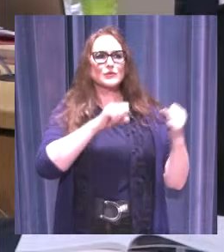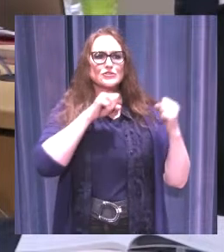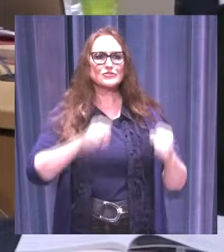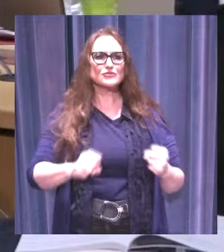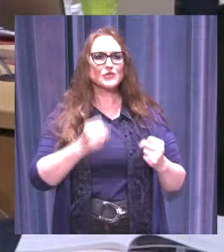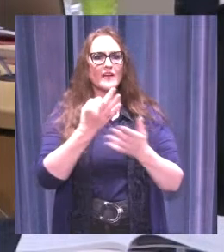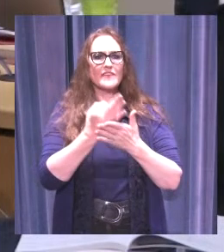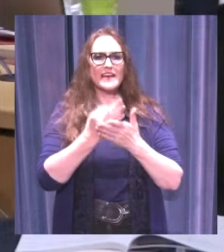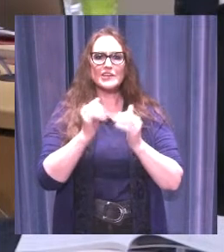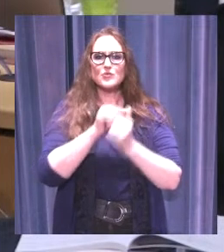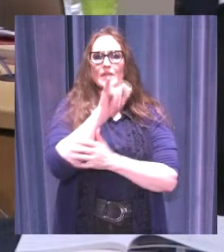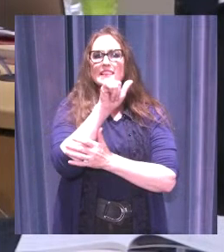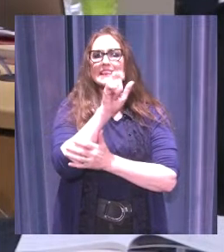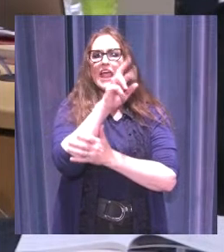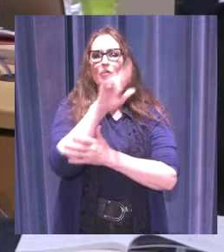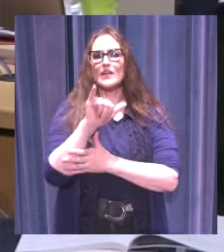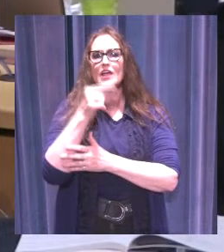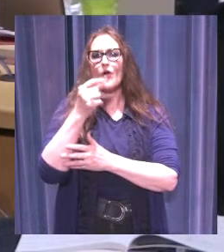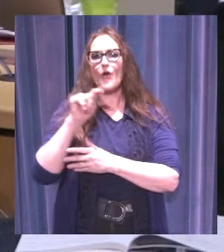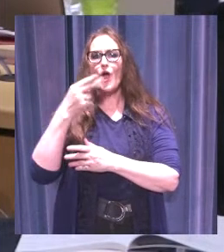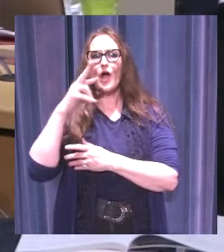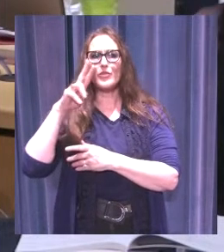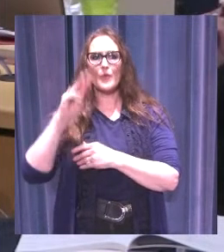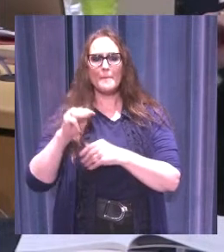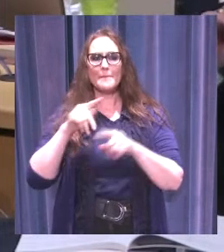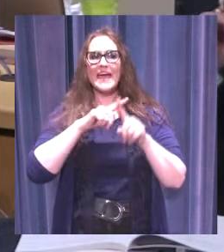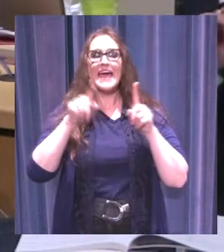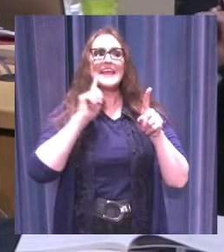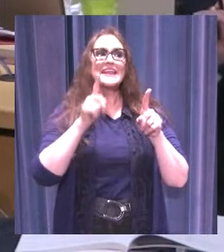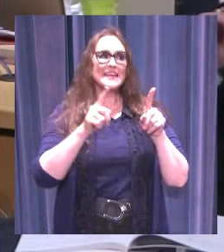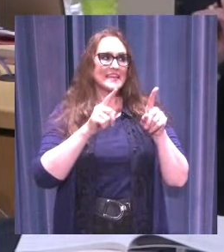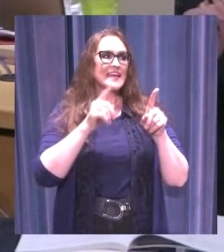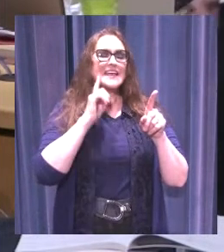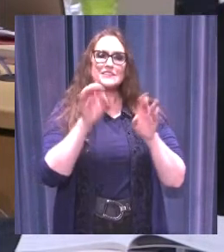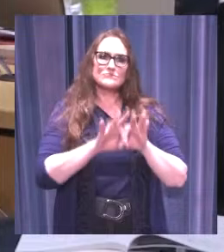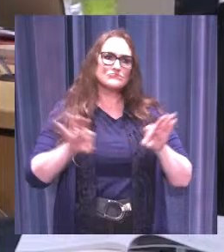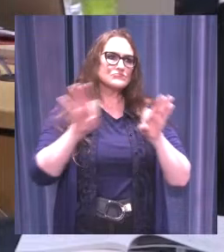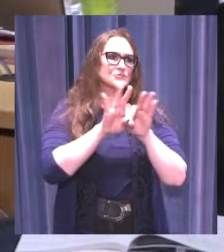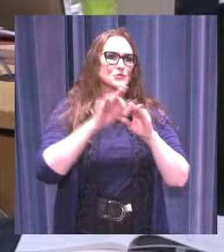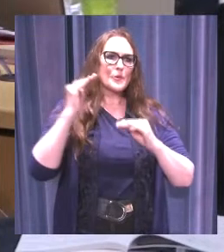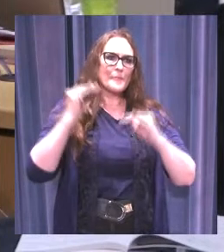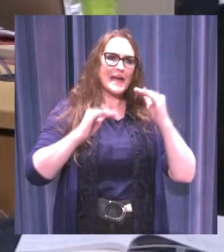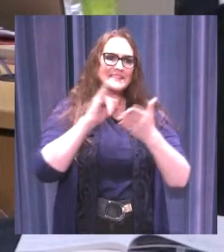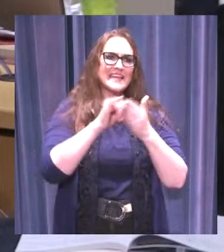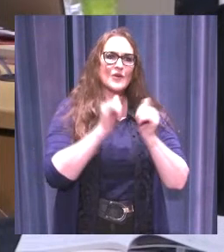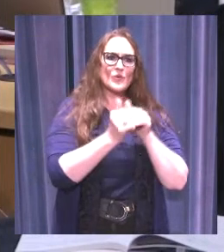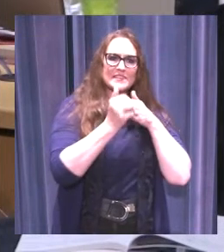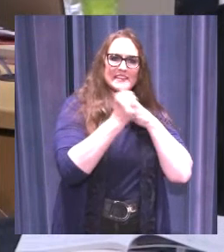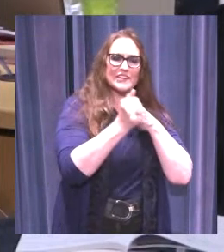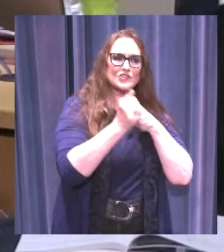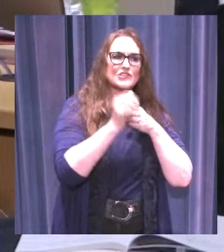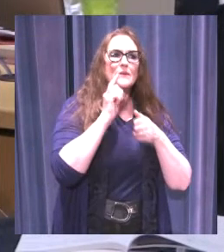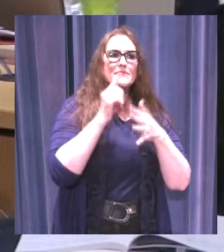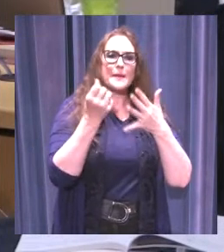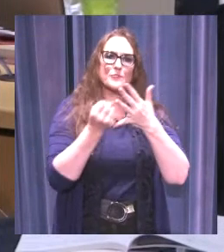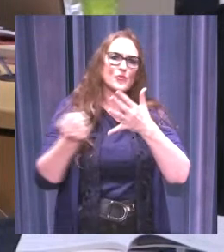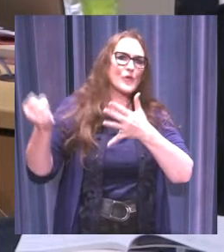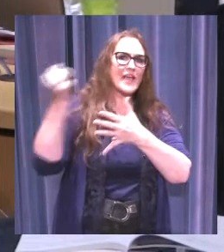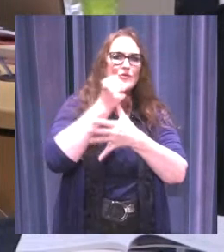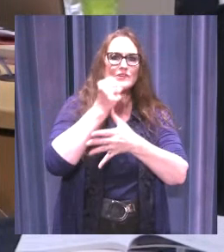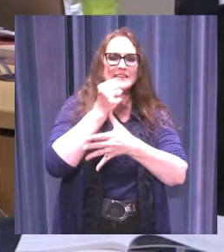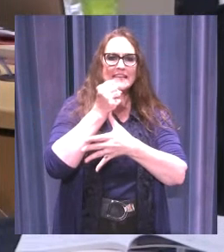acumen in Larry Gothrop, and it is crucial to balance this with leadership that prioritizes